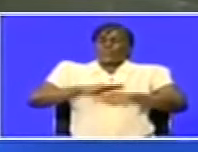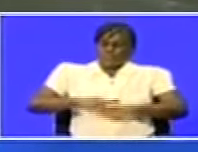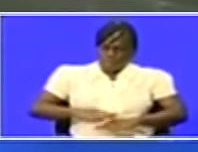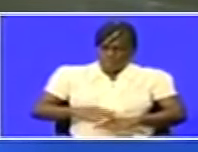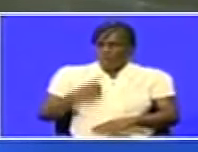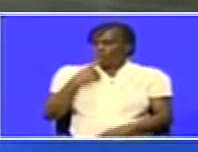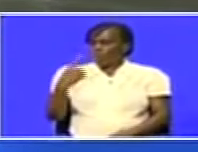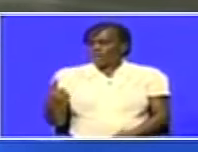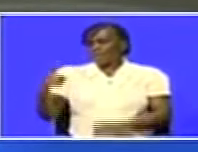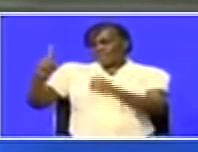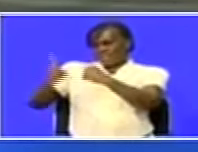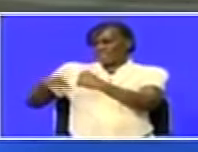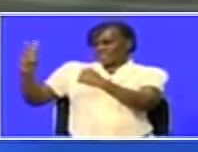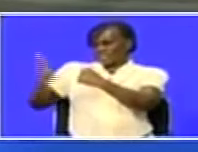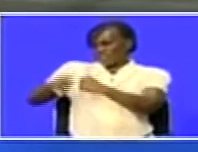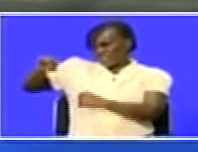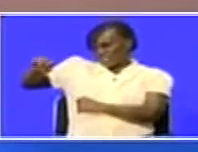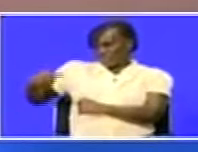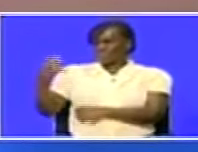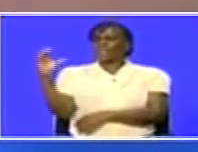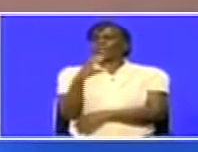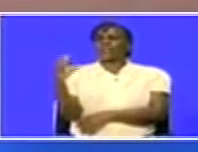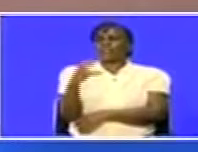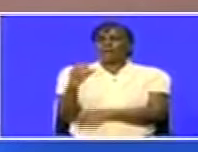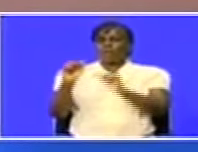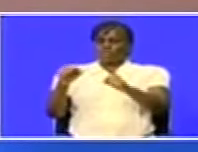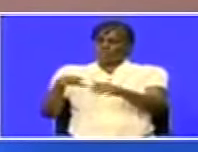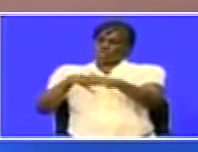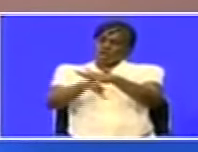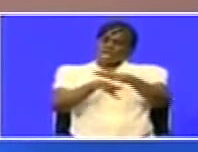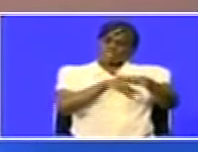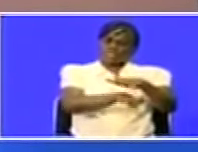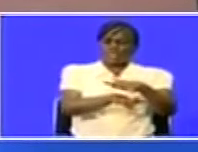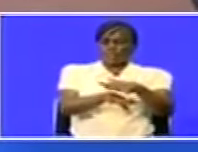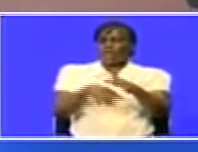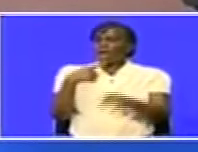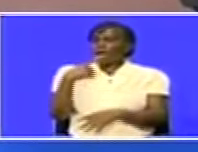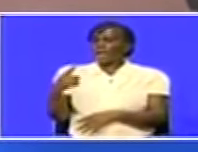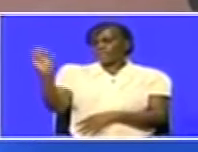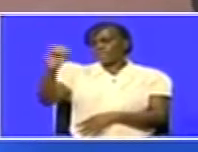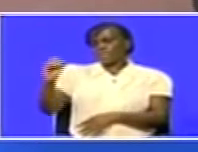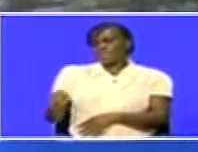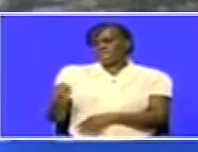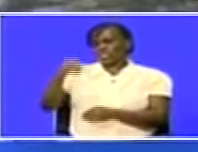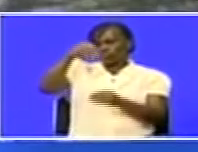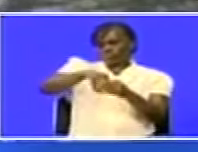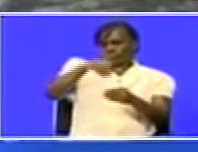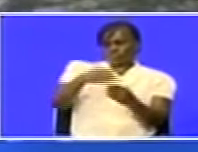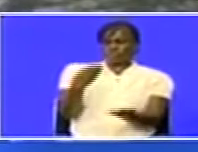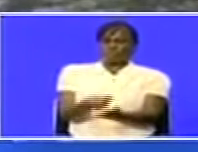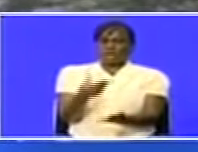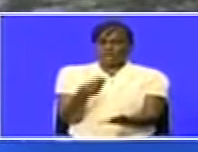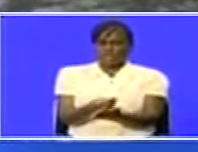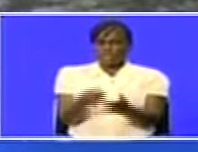least 167,000 customers who will now be able to access 100% of their deposits. There